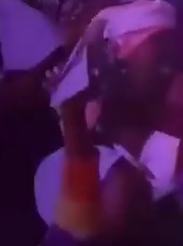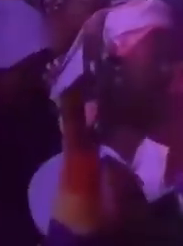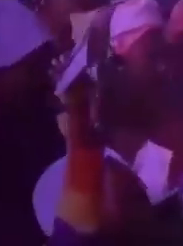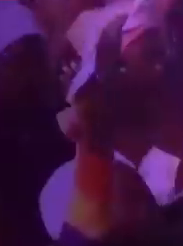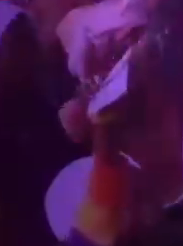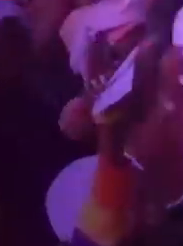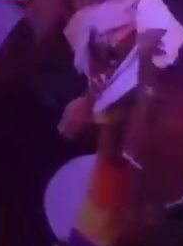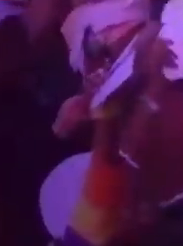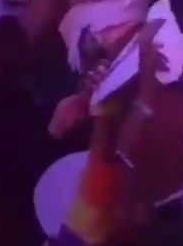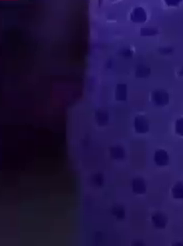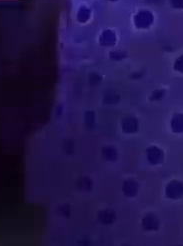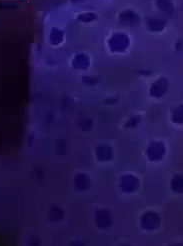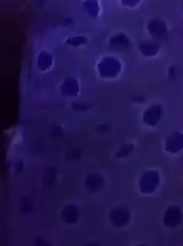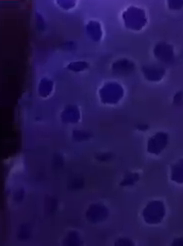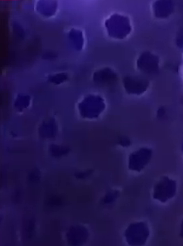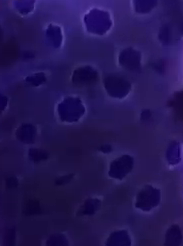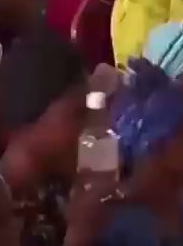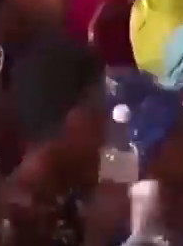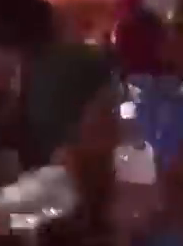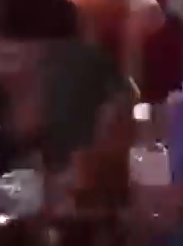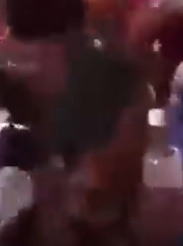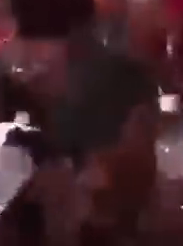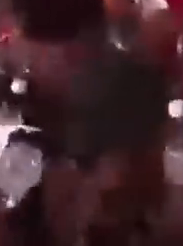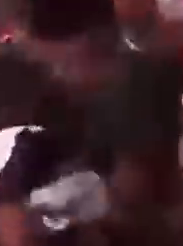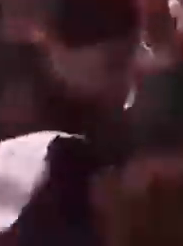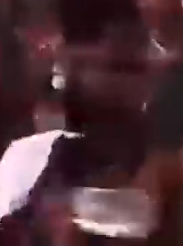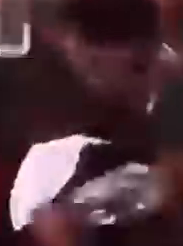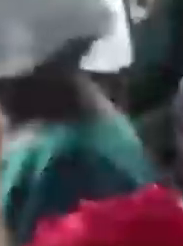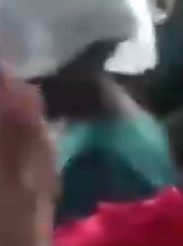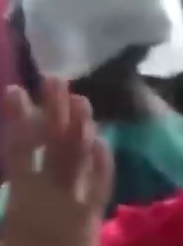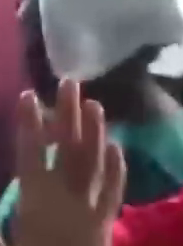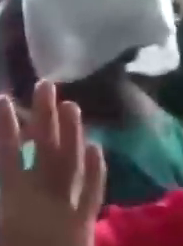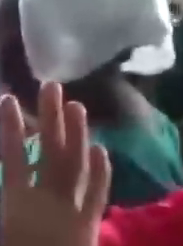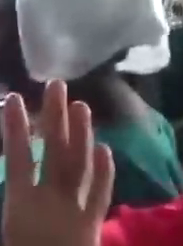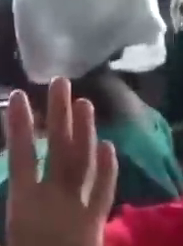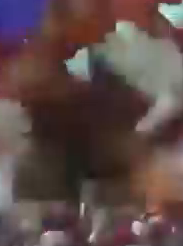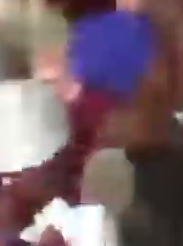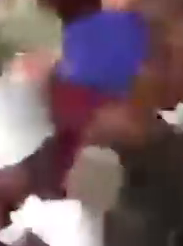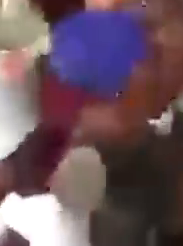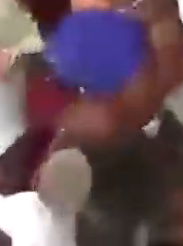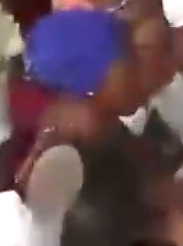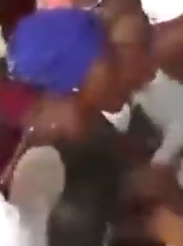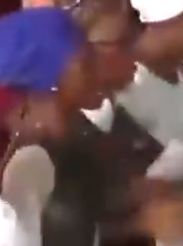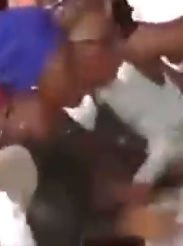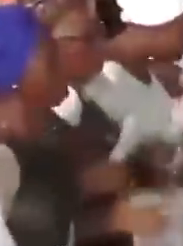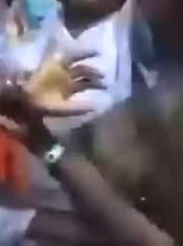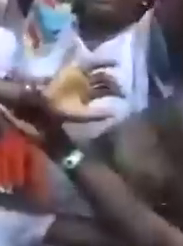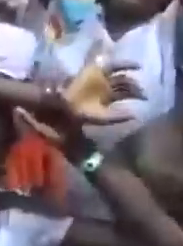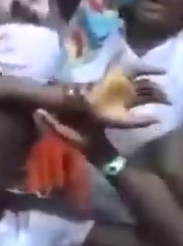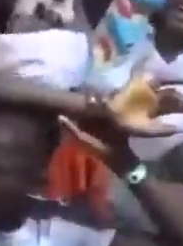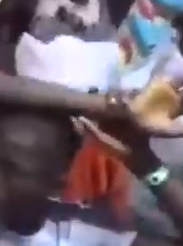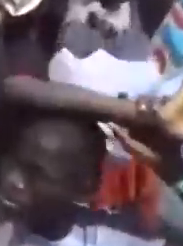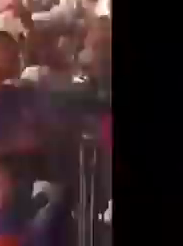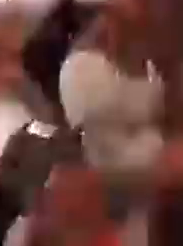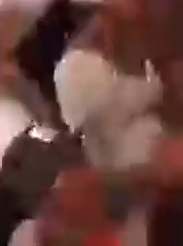o. Ìṣàkàmù apostolic visitation àwàrà ojú ìṣàmì àti ànúfẹ́ ìtúsílẹ̀ ìdáǹdè òmìnira pẹ̀lú ọ̀nà àbáyọ kó ọ̀rọ̀ ogun